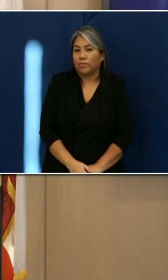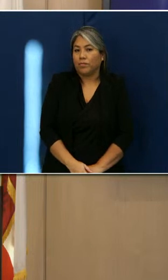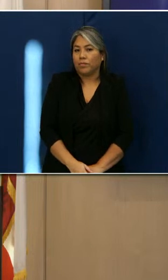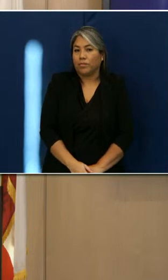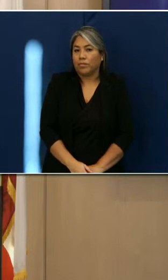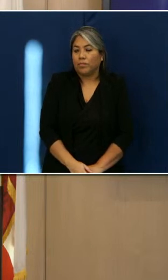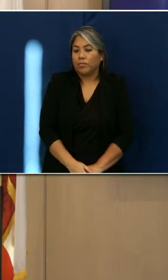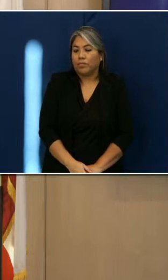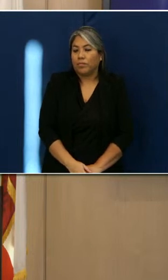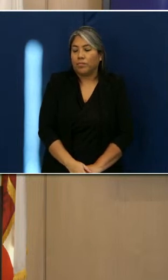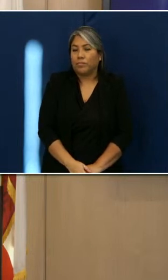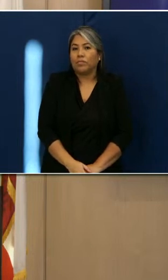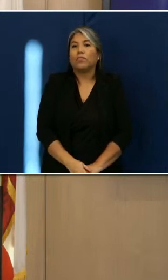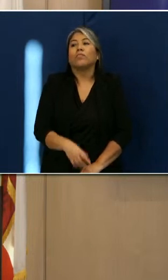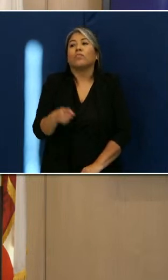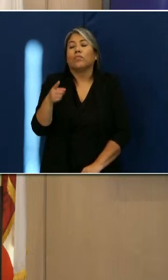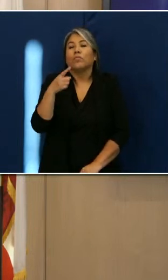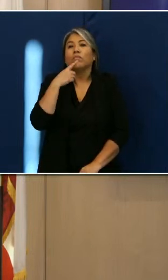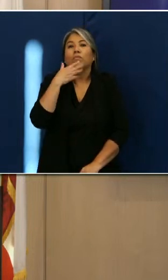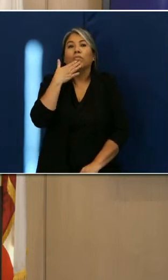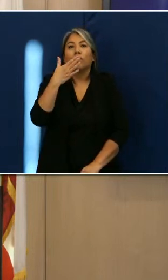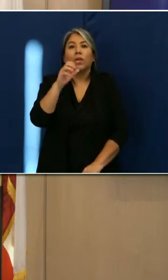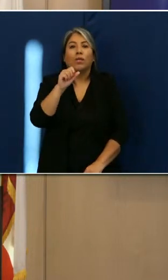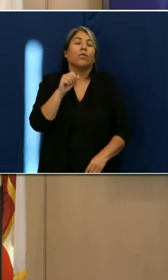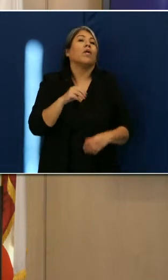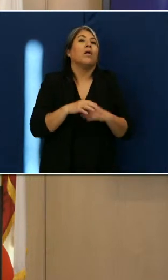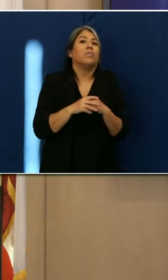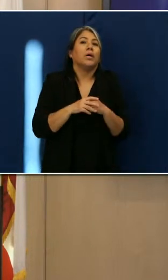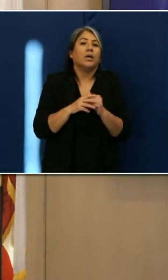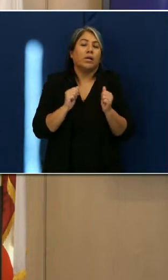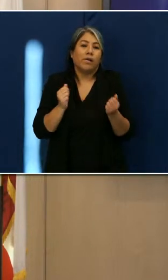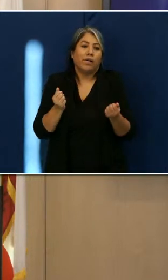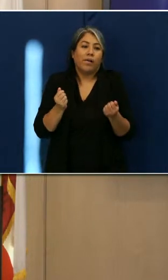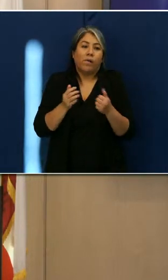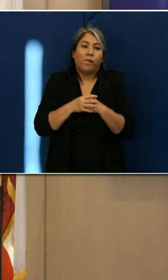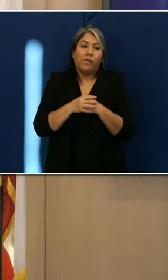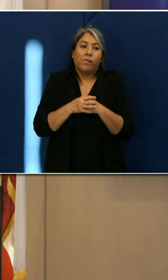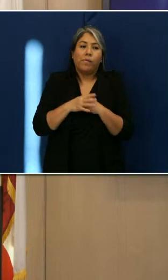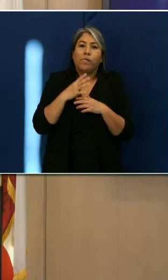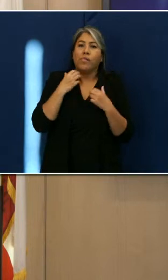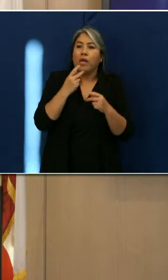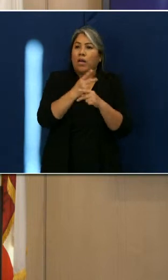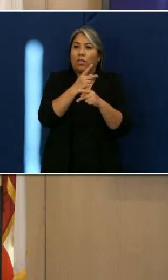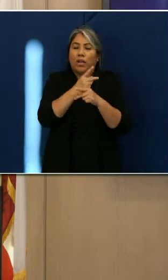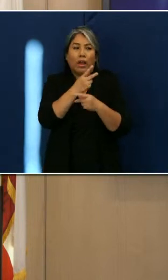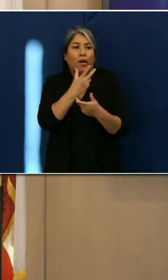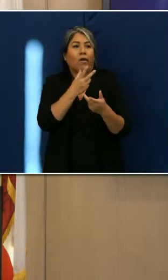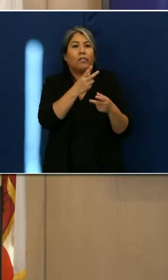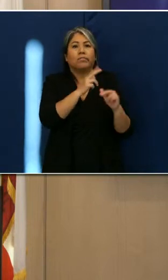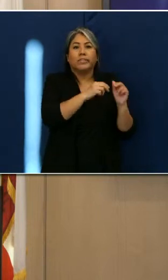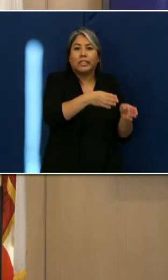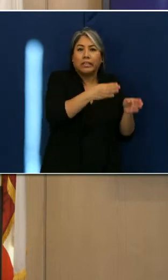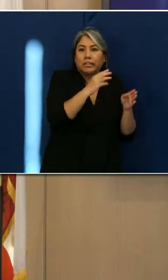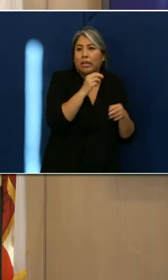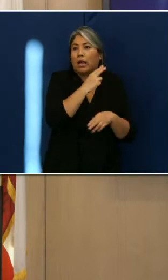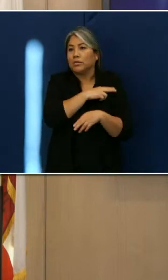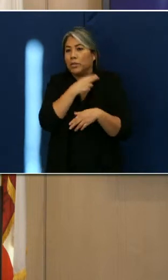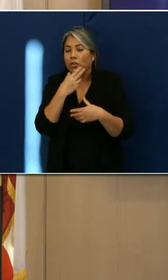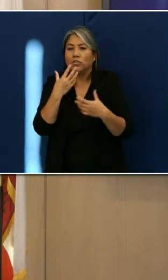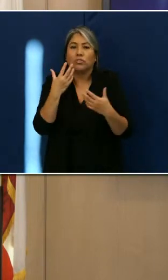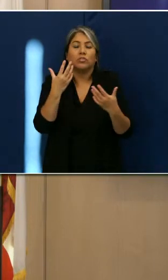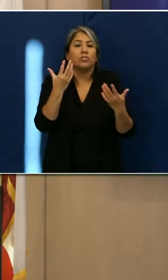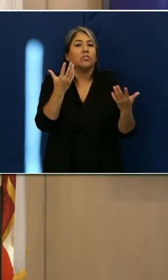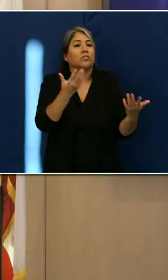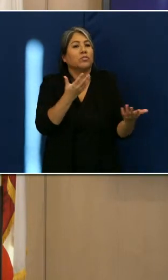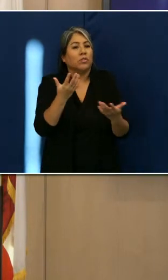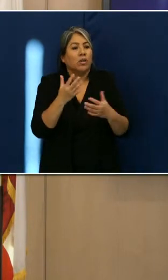Thank you. It appears that many of our healthcare facilities, many of our hospitals in the county